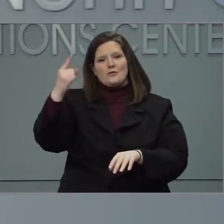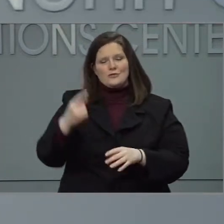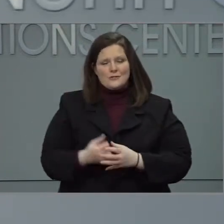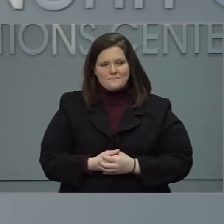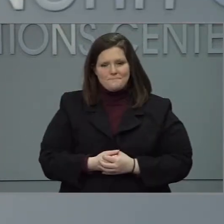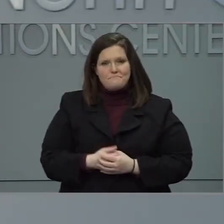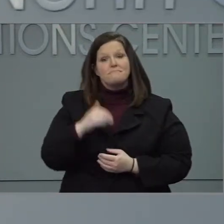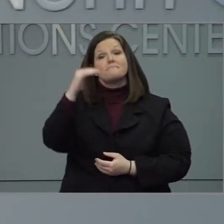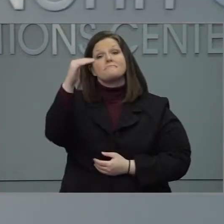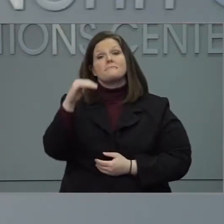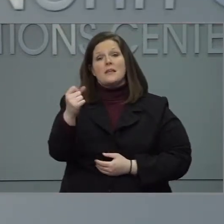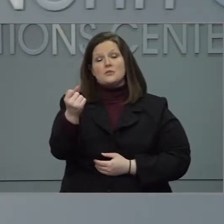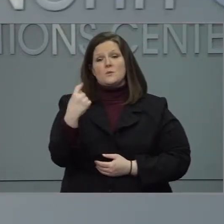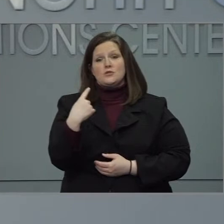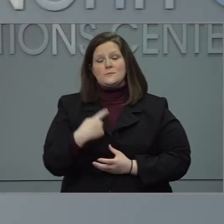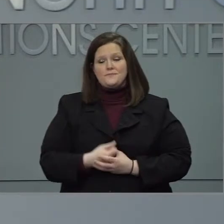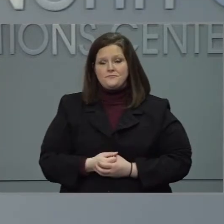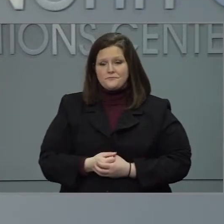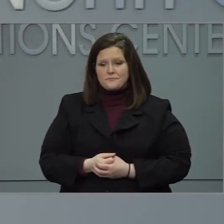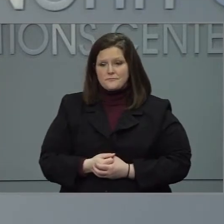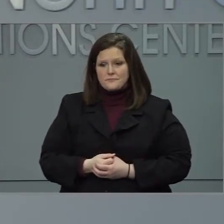Next question, please.